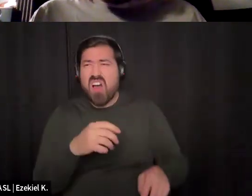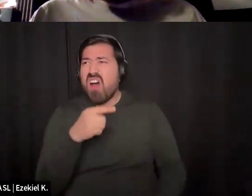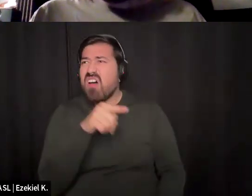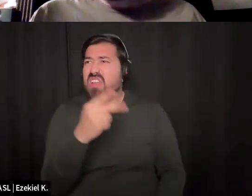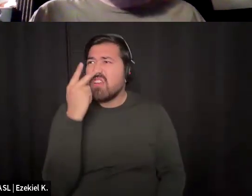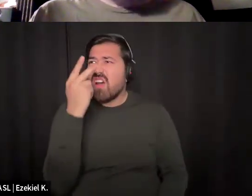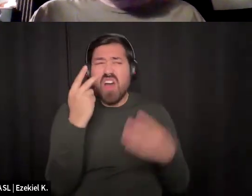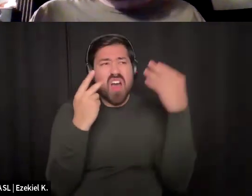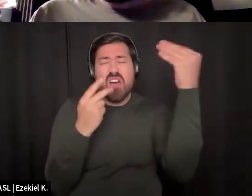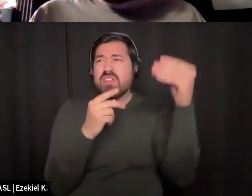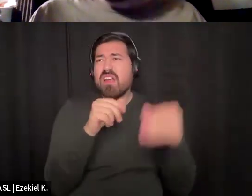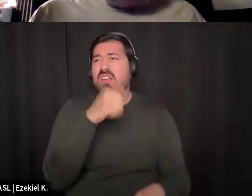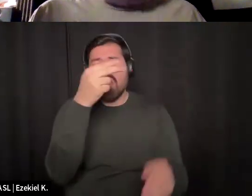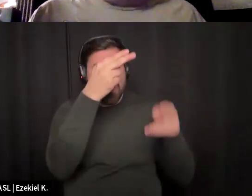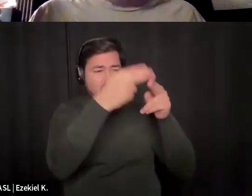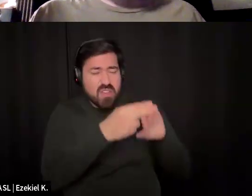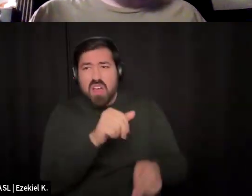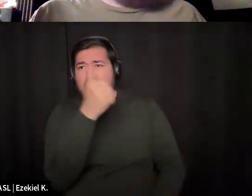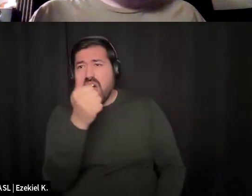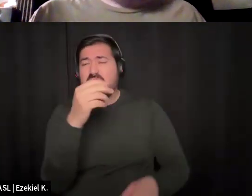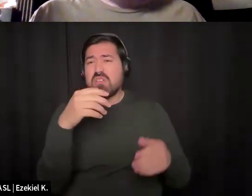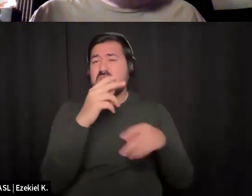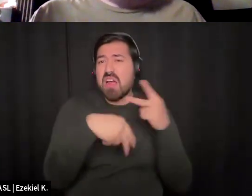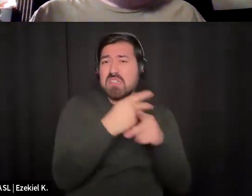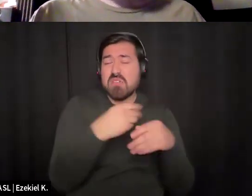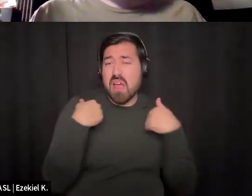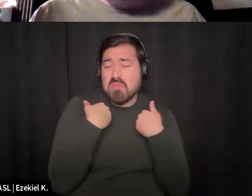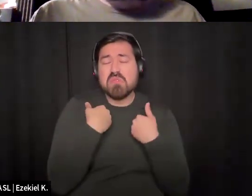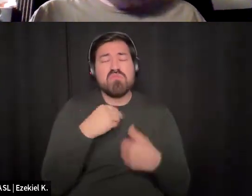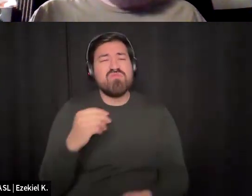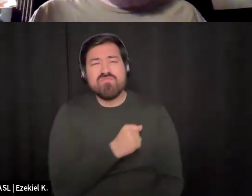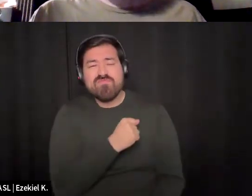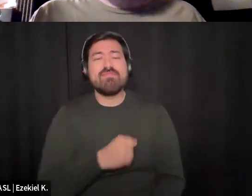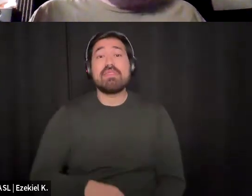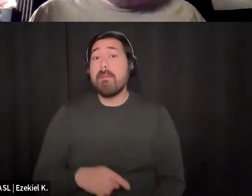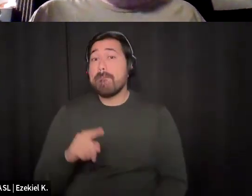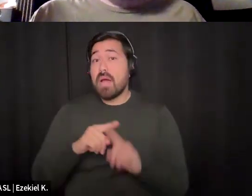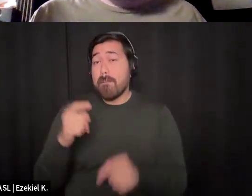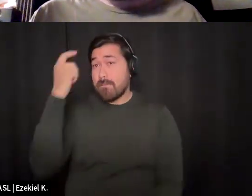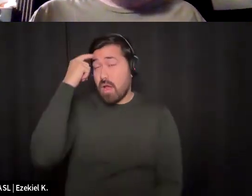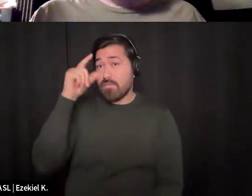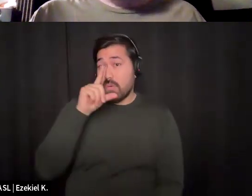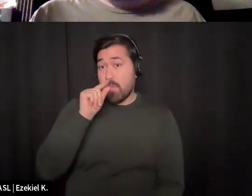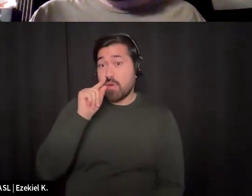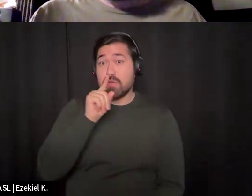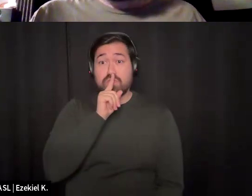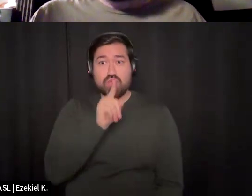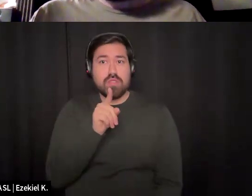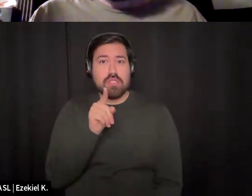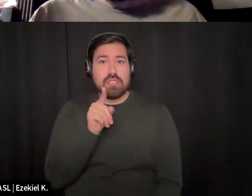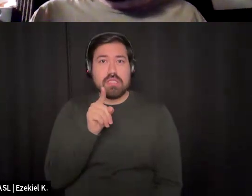an osprey catch a fish. Oh my gosh, and but I think mindful birding is a way